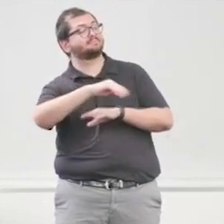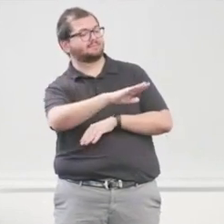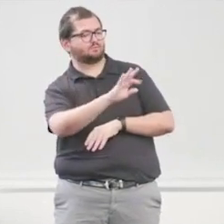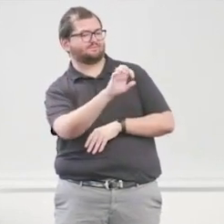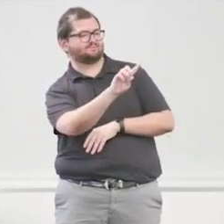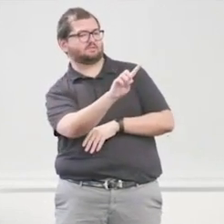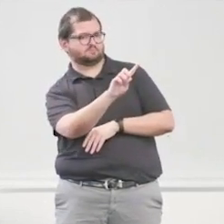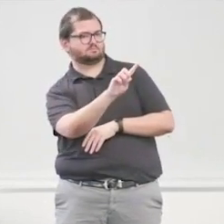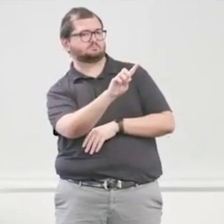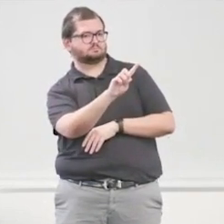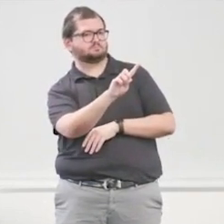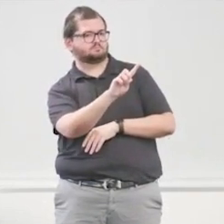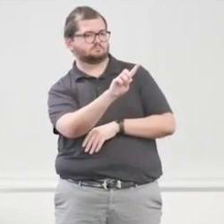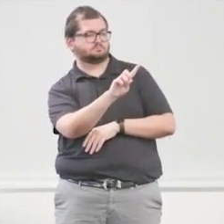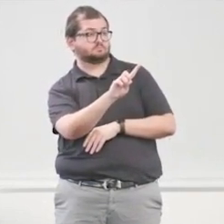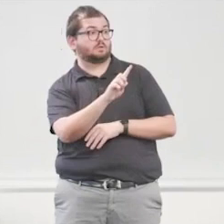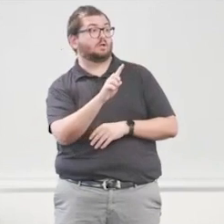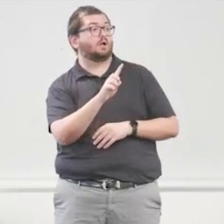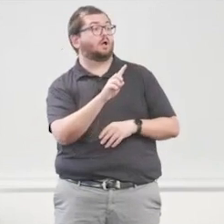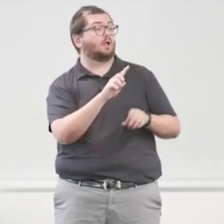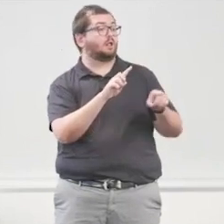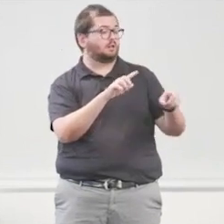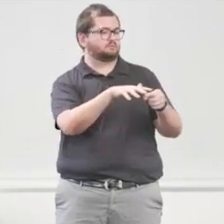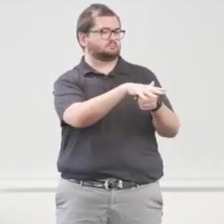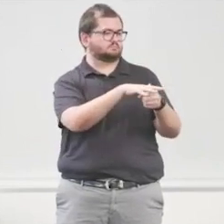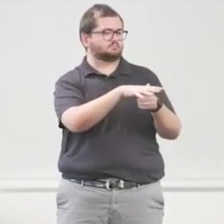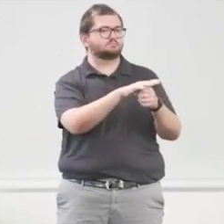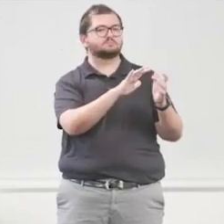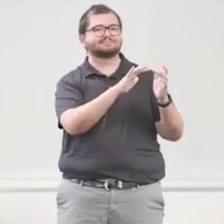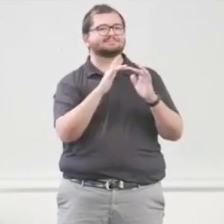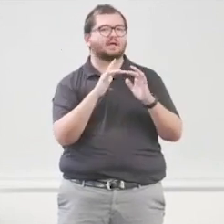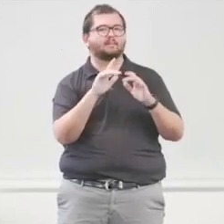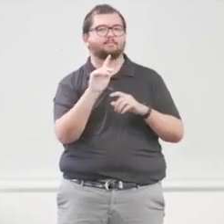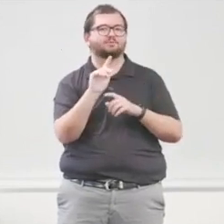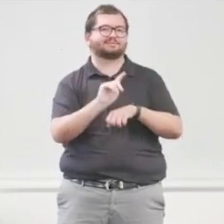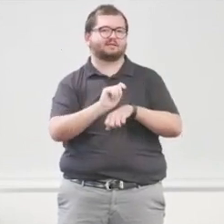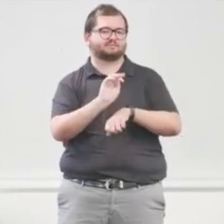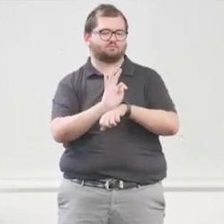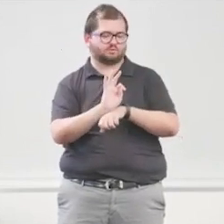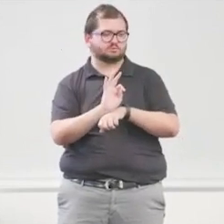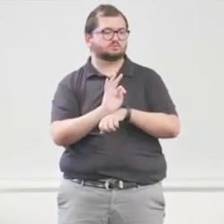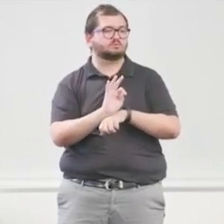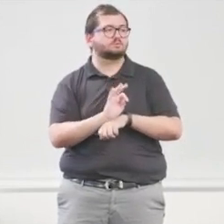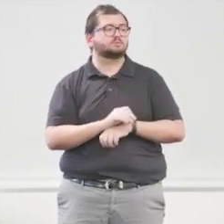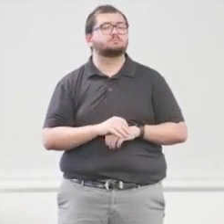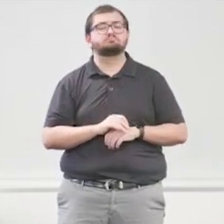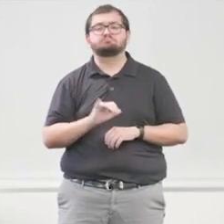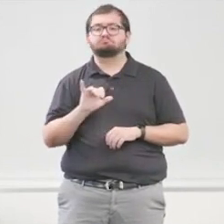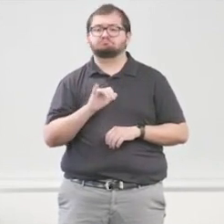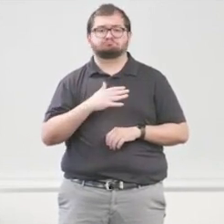office. And then that way it finds its way onto its local cyber task force. My information is up there as well. You can certainly reach out